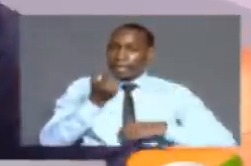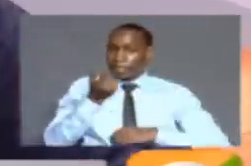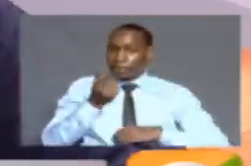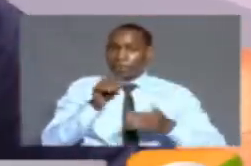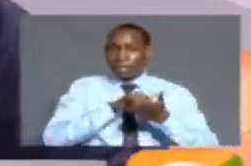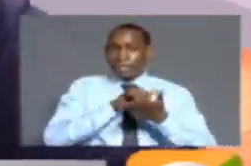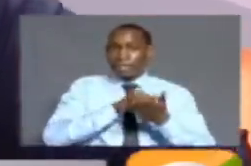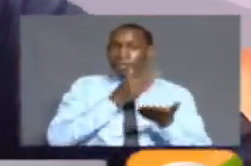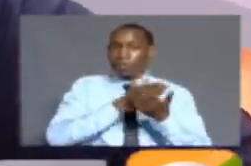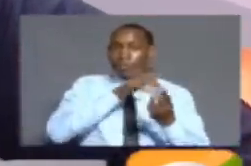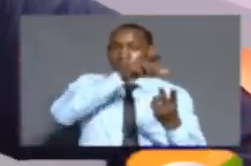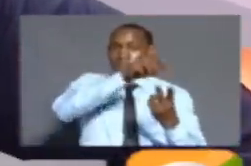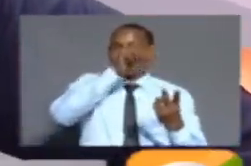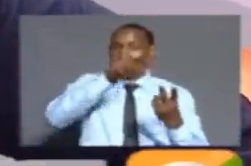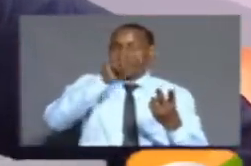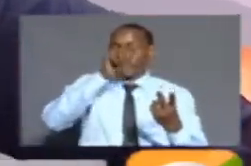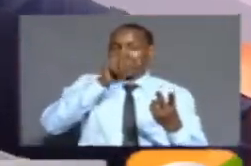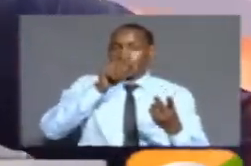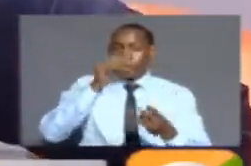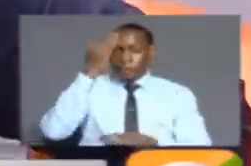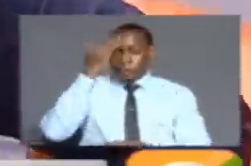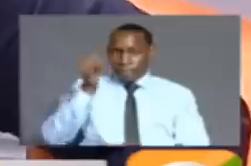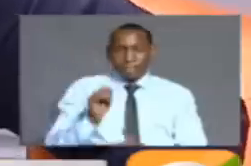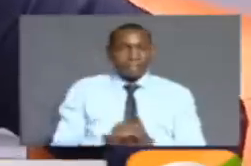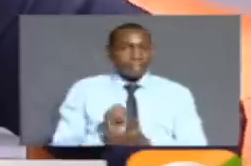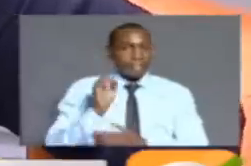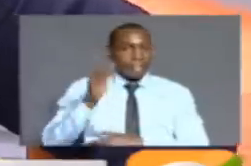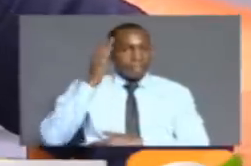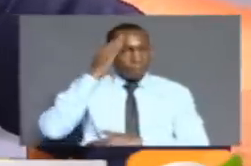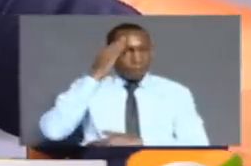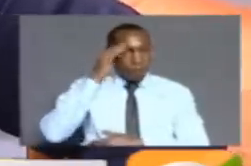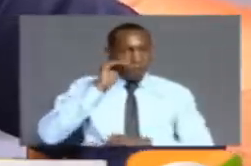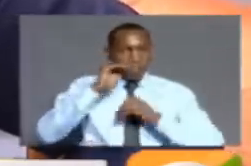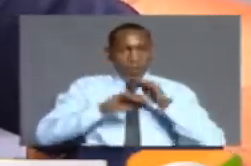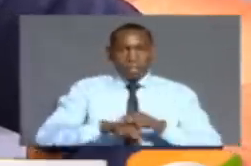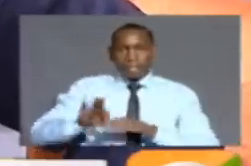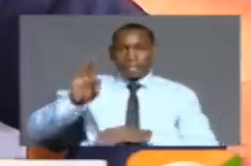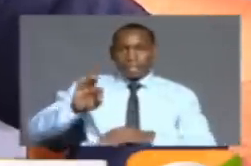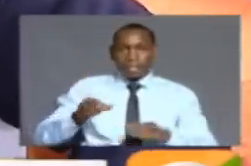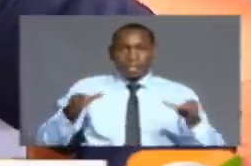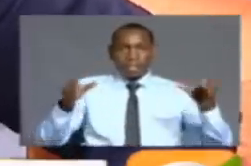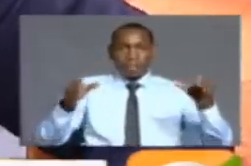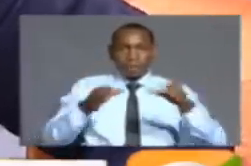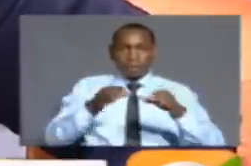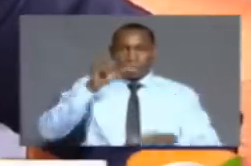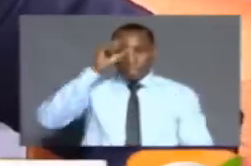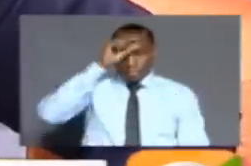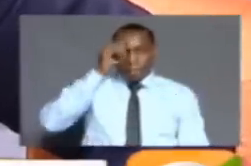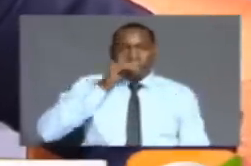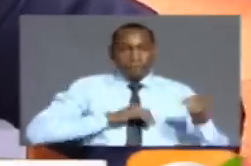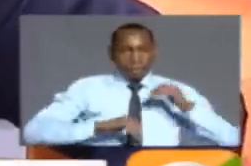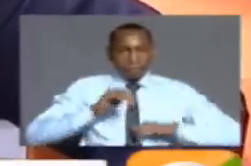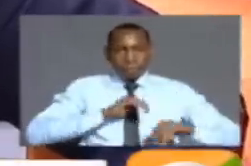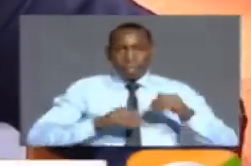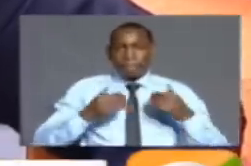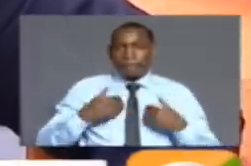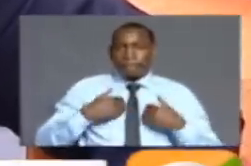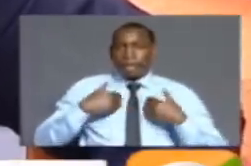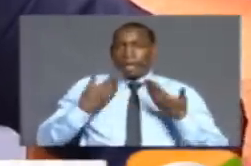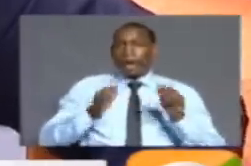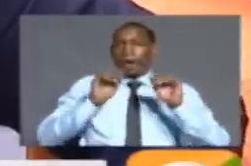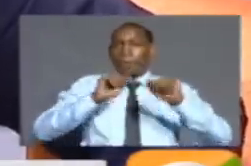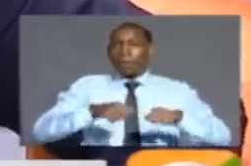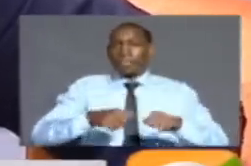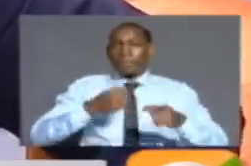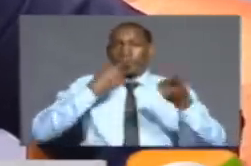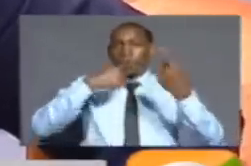selective. Because if you realize that all the three arms of governments are corrupt, okay, how are you going to win that war?